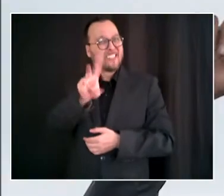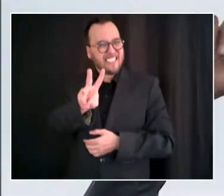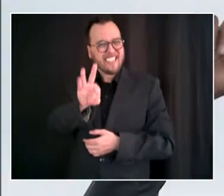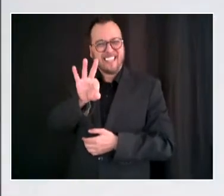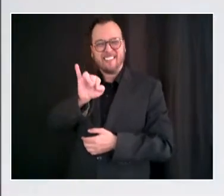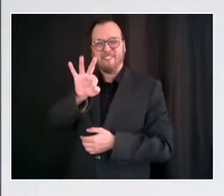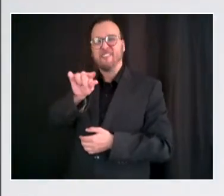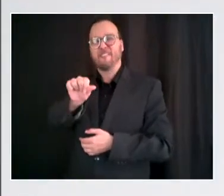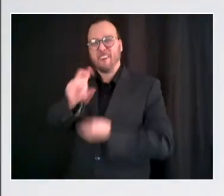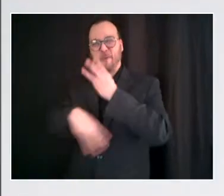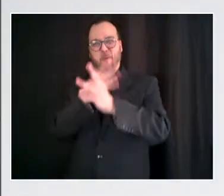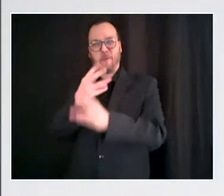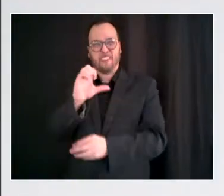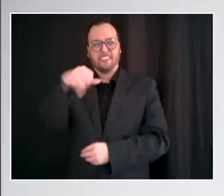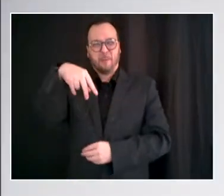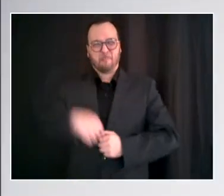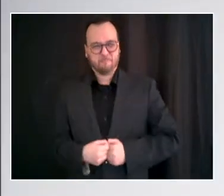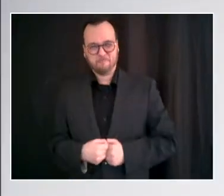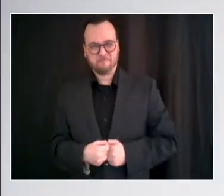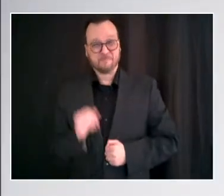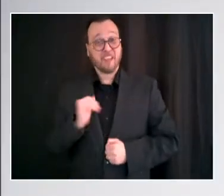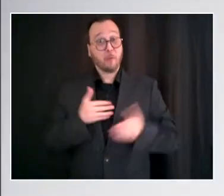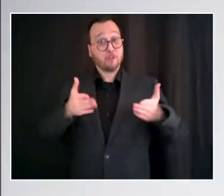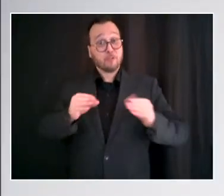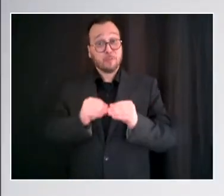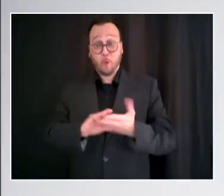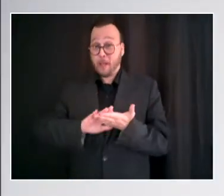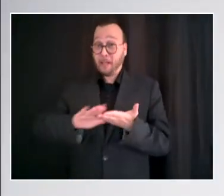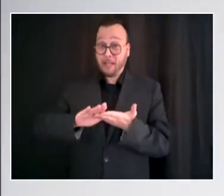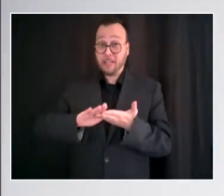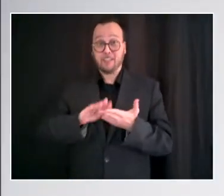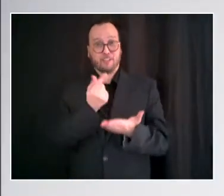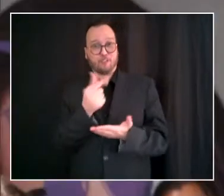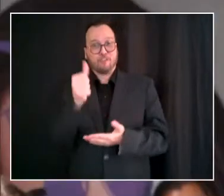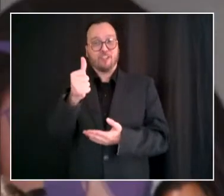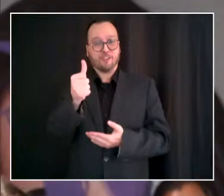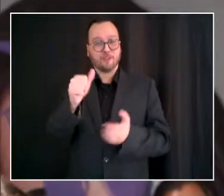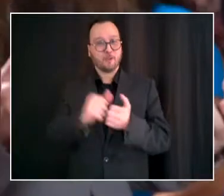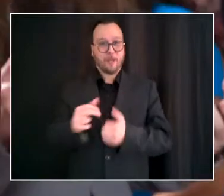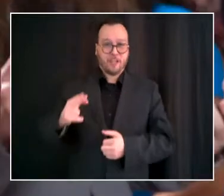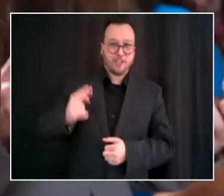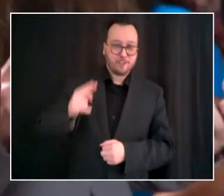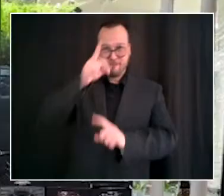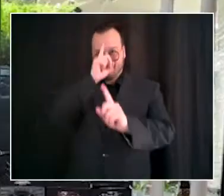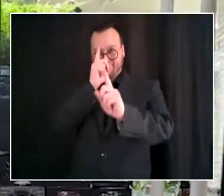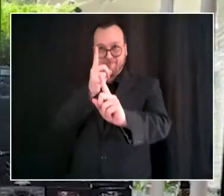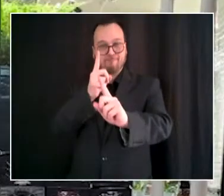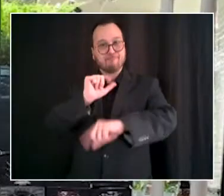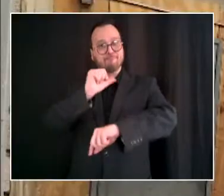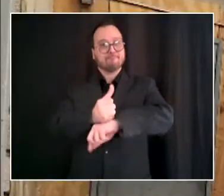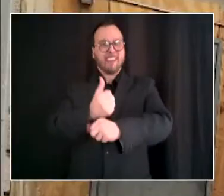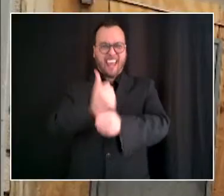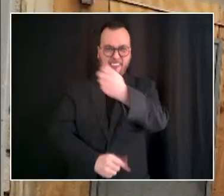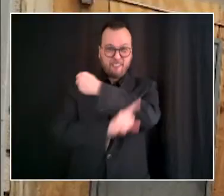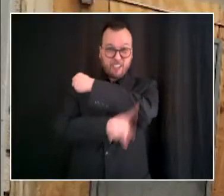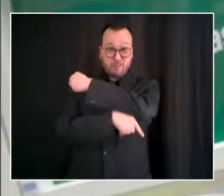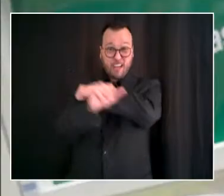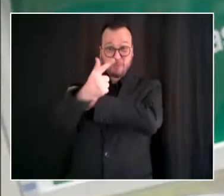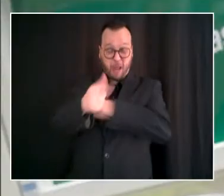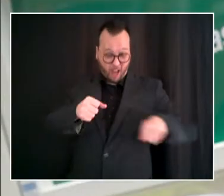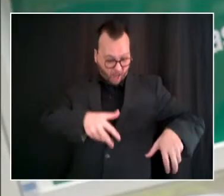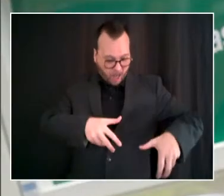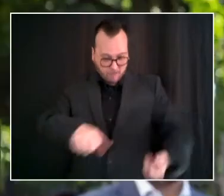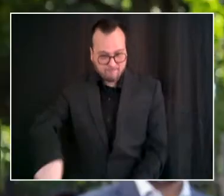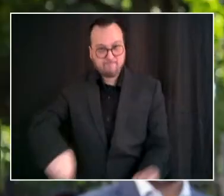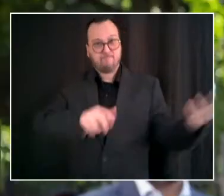Cup. Our streets are cleaner and greener, with historic initiatives to get every trash bag off our sidewalks and